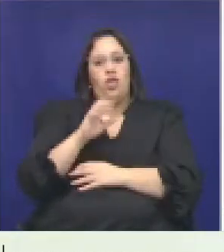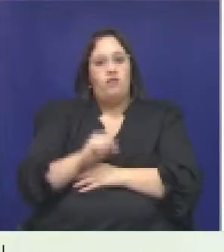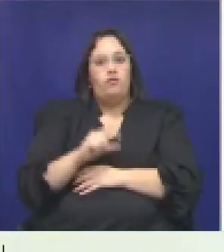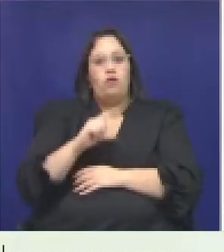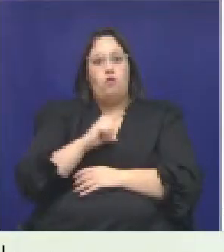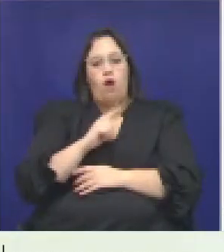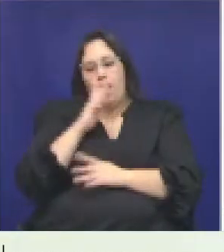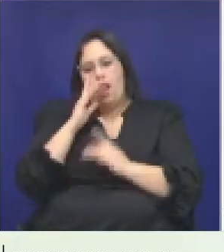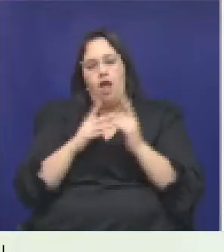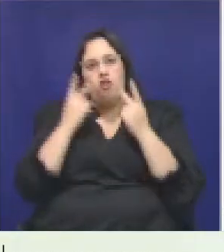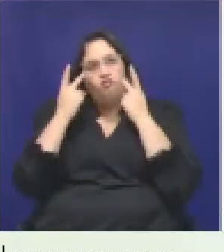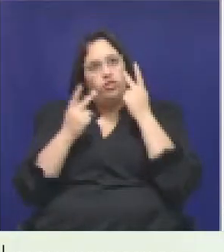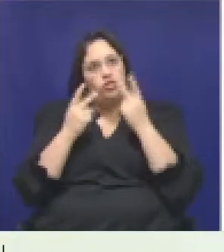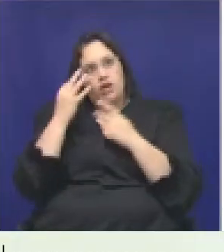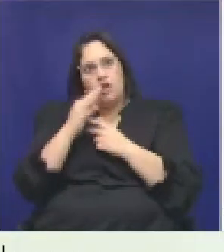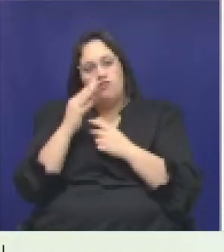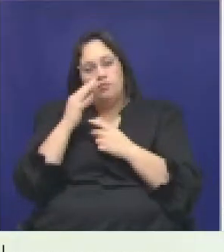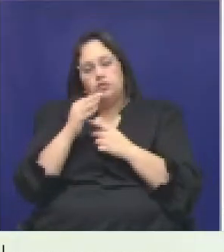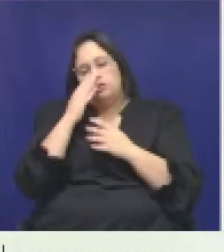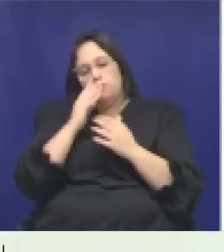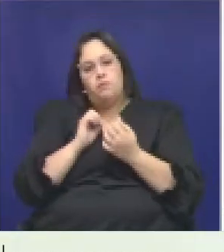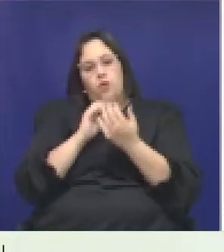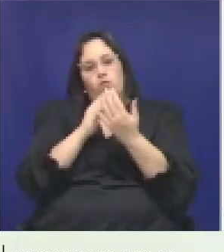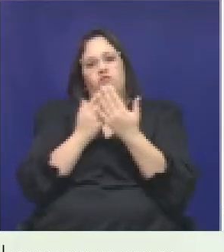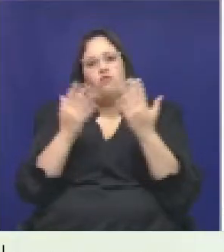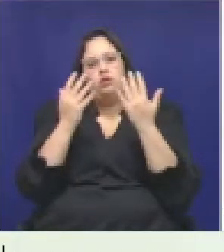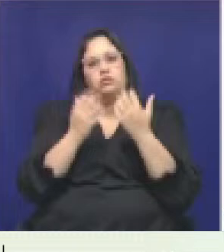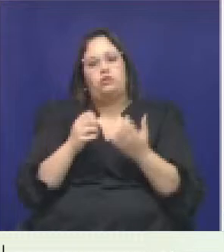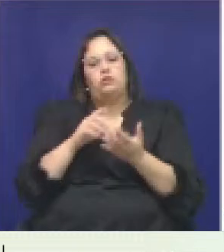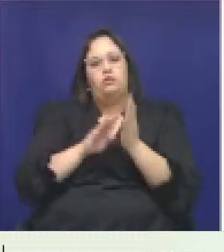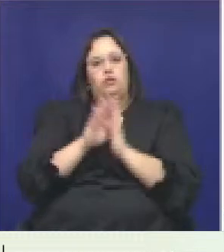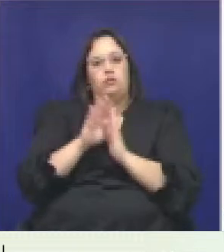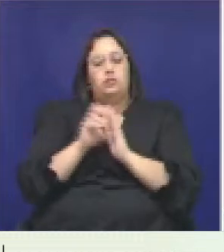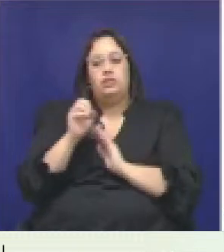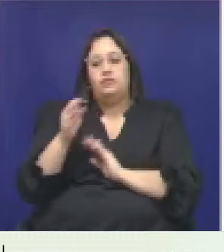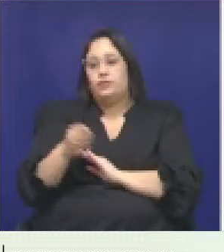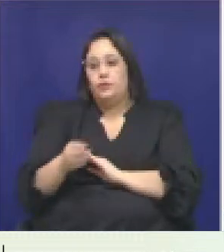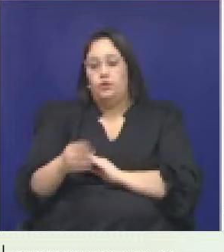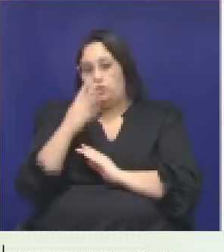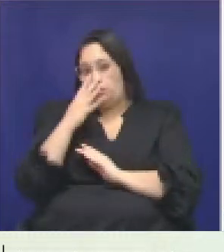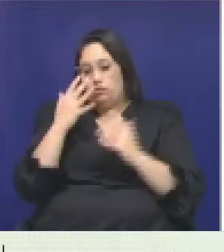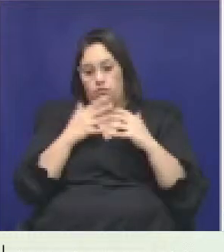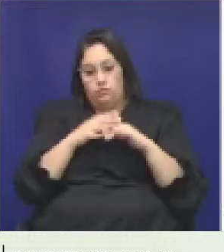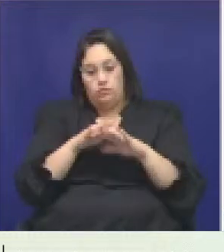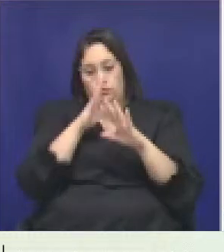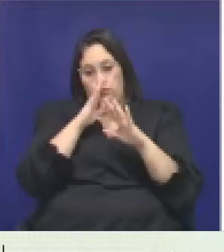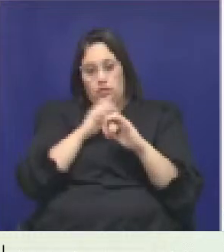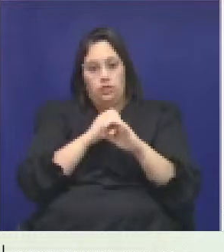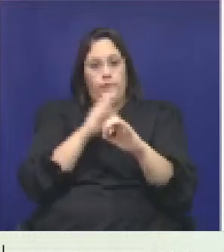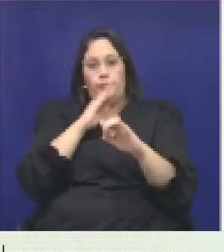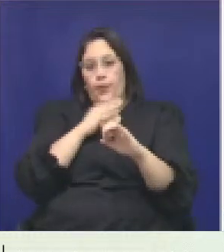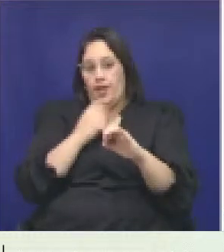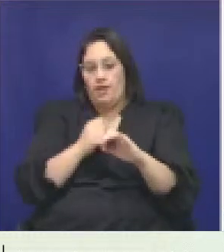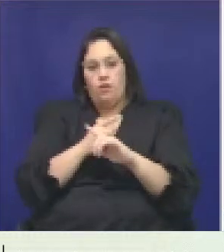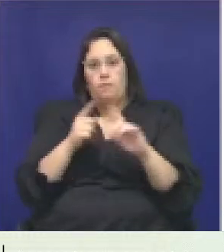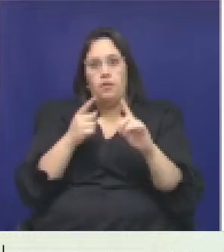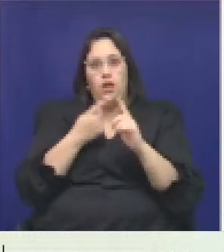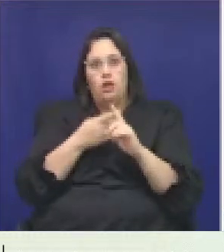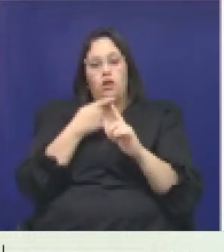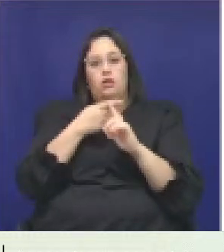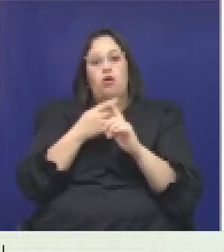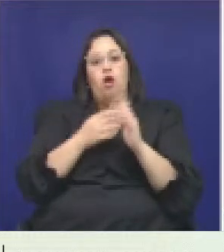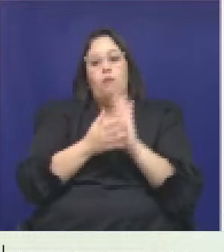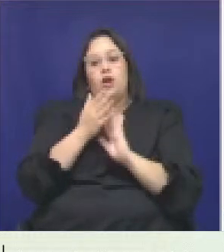vision in the government's approach to statistical development. Without a coherent strategy to optimize and diversify statistical